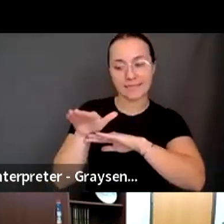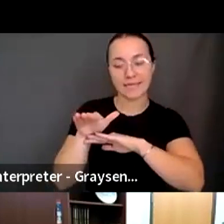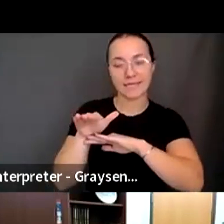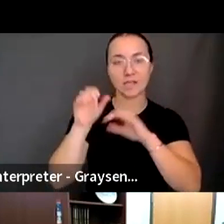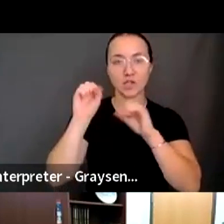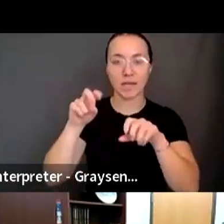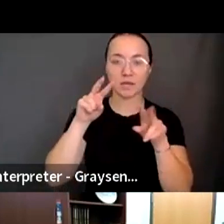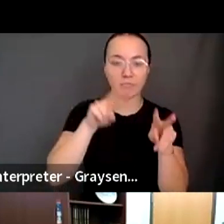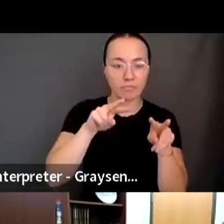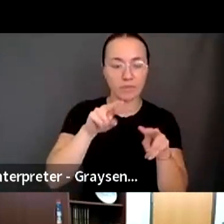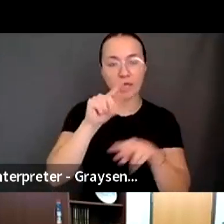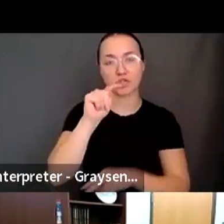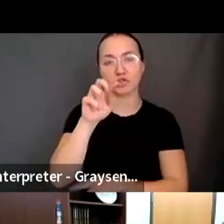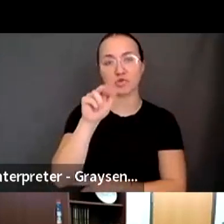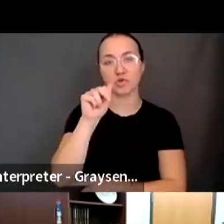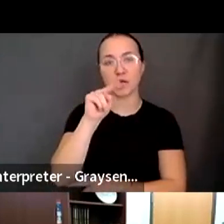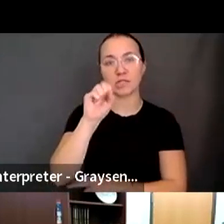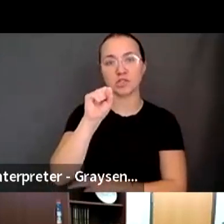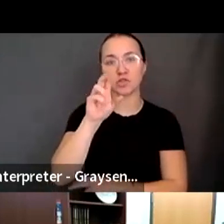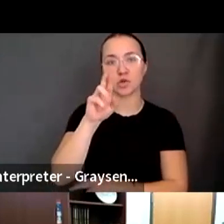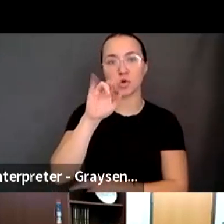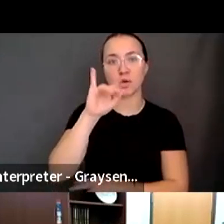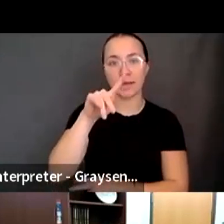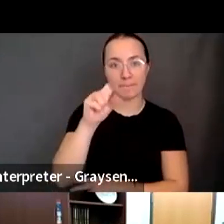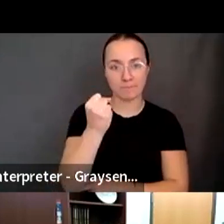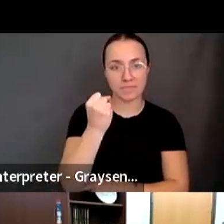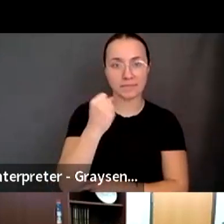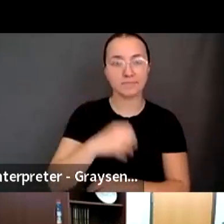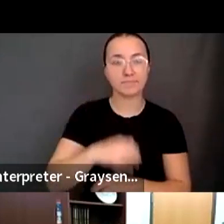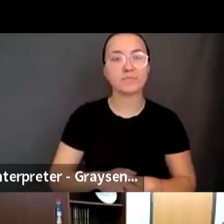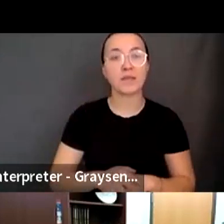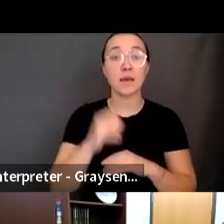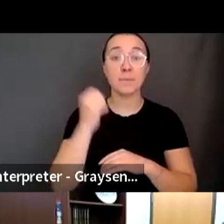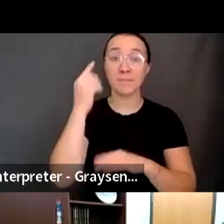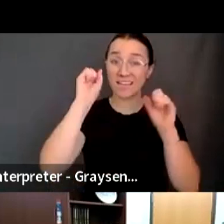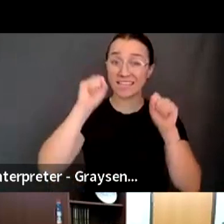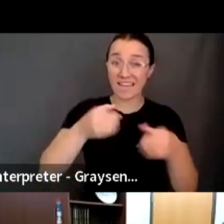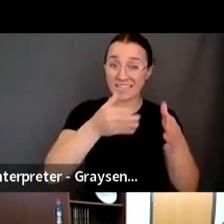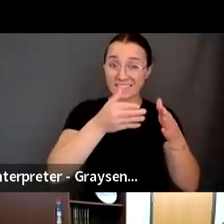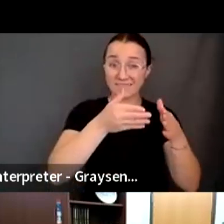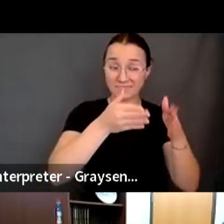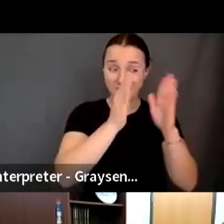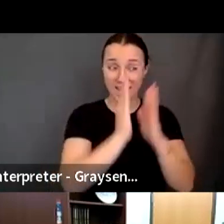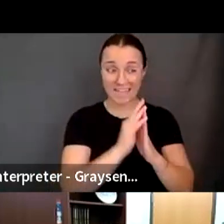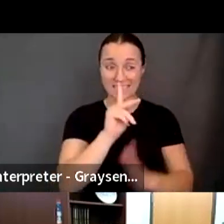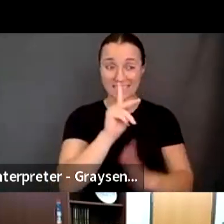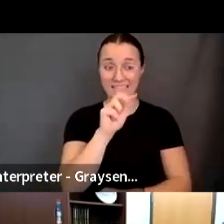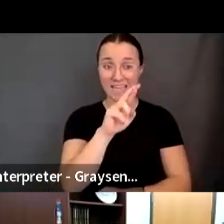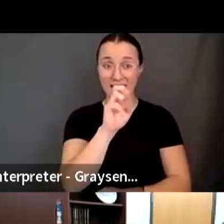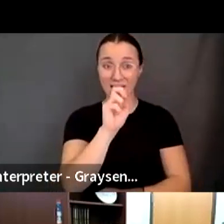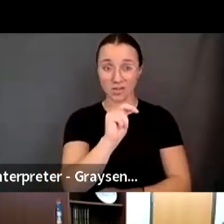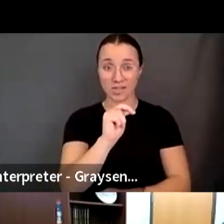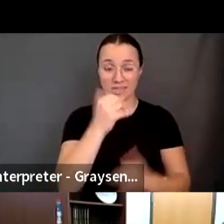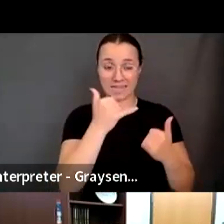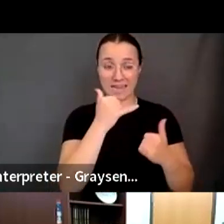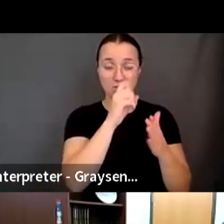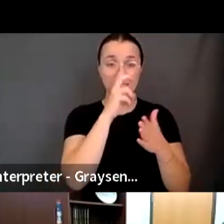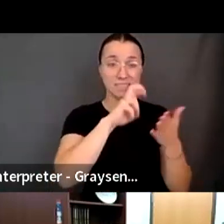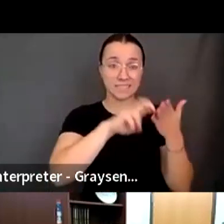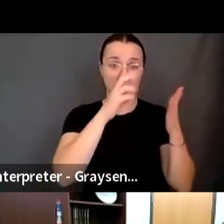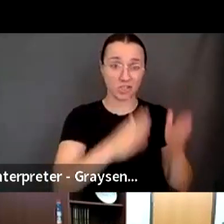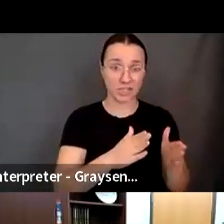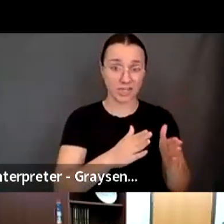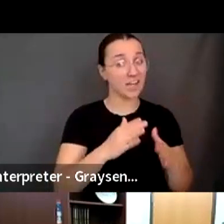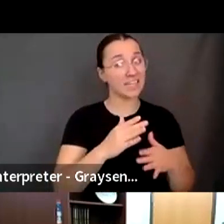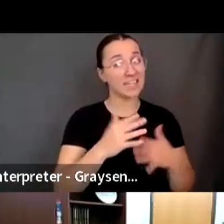But you can ask Kieran, our current secretary. It can be a little bit of work, and whoever does it, I would greatly appreciate